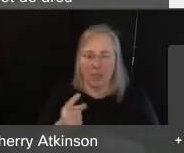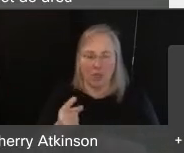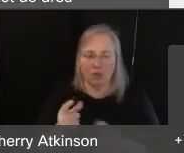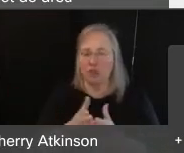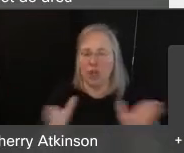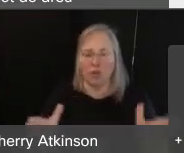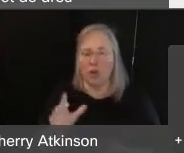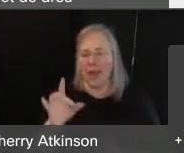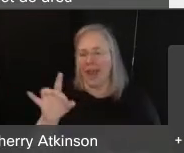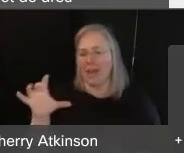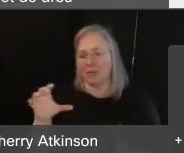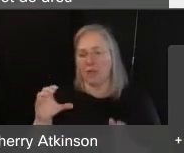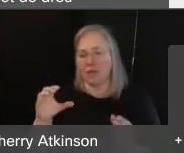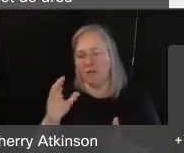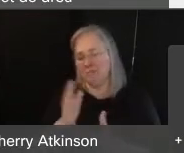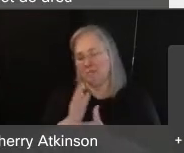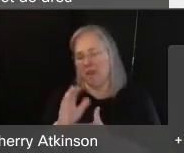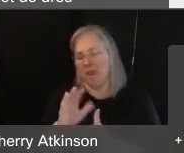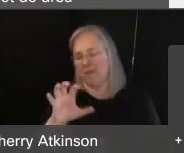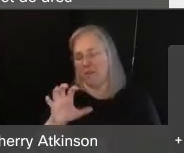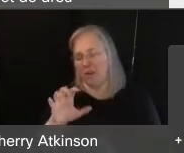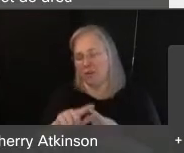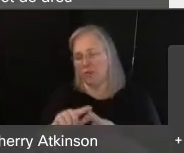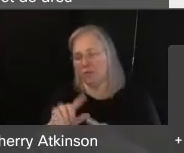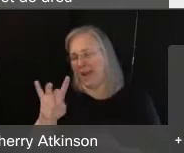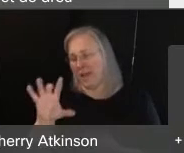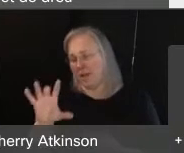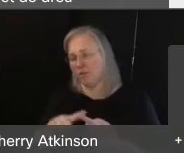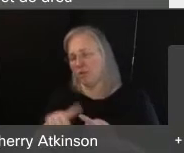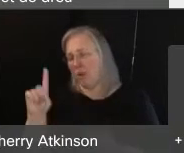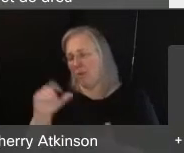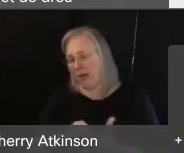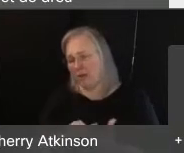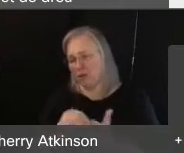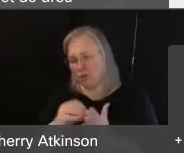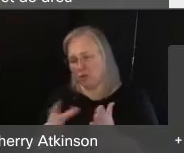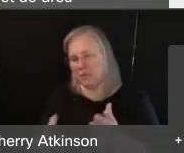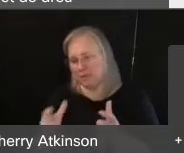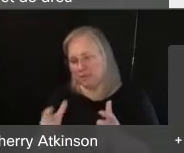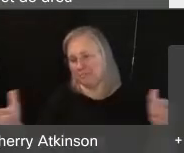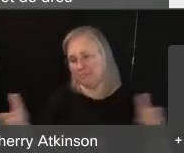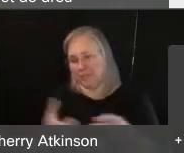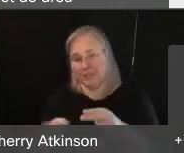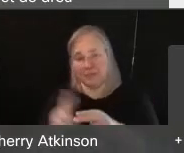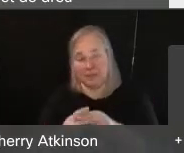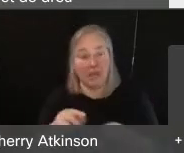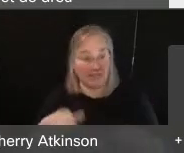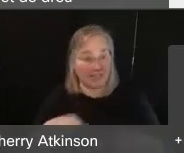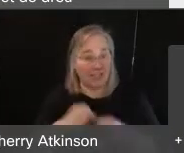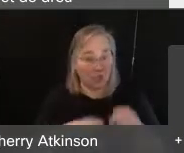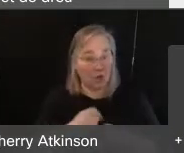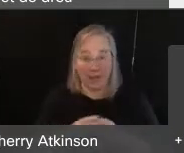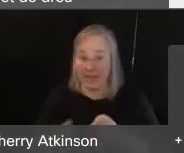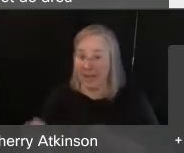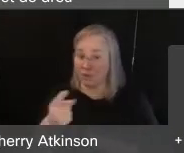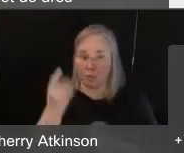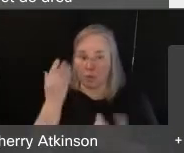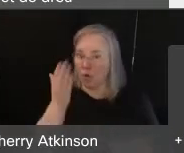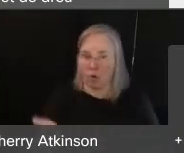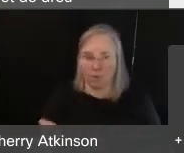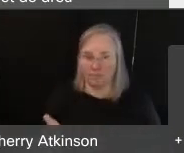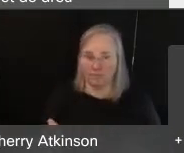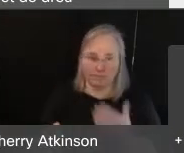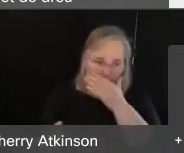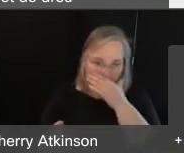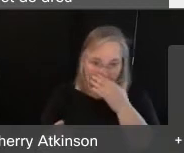year, 500, 800, or But we didn't 1,000. this year, and we don't know that we're going to next year. I think that is something we